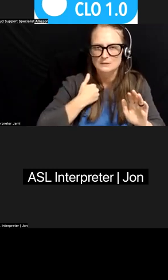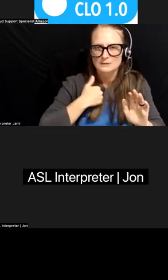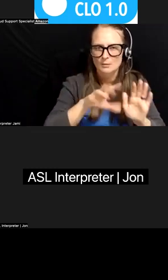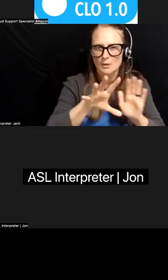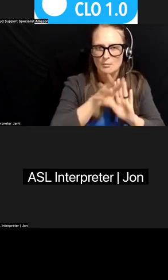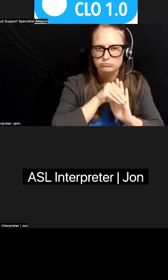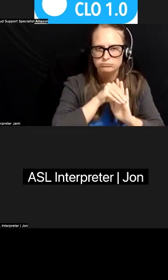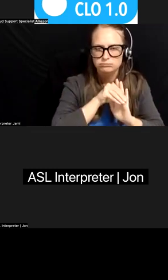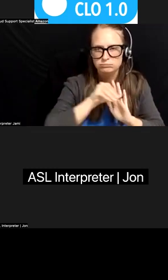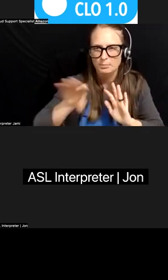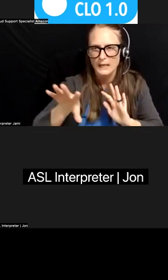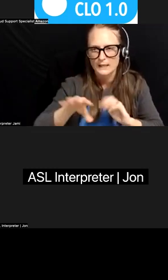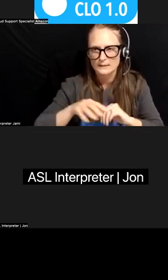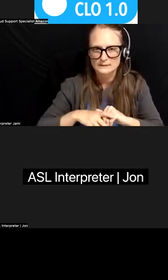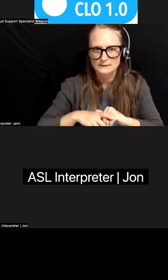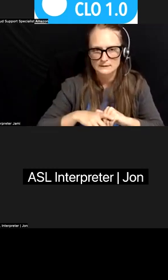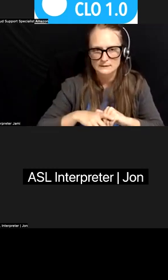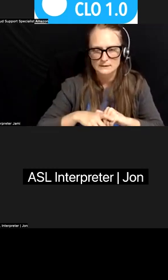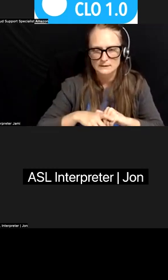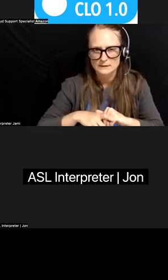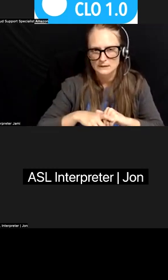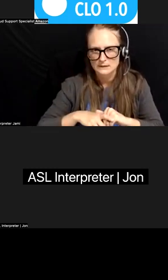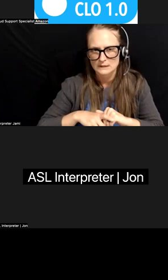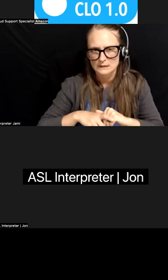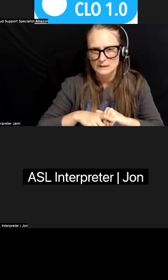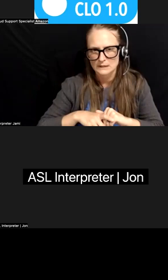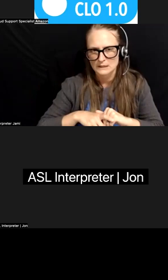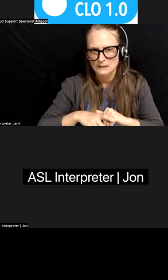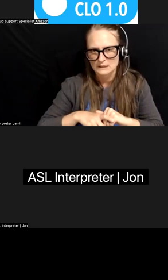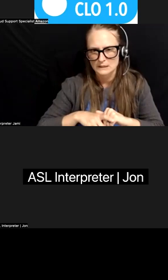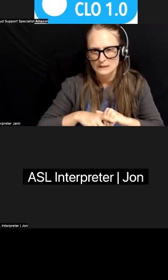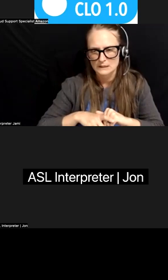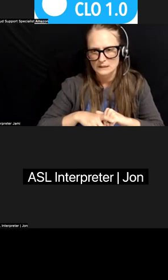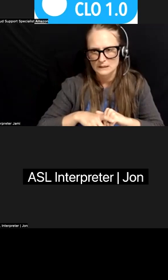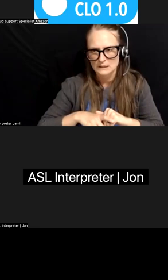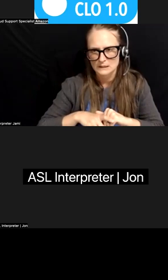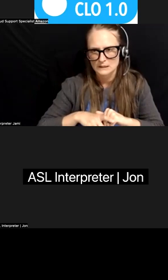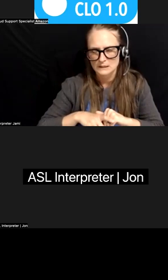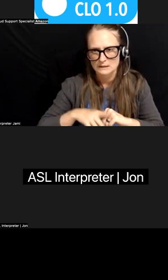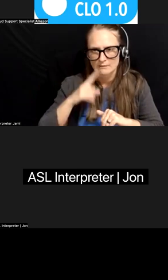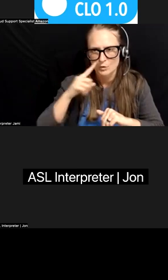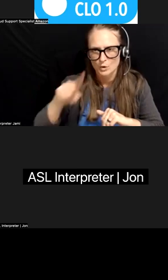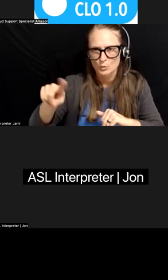I'm going to go in here and paste this IP address for everybody here.